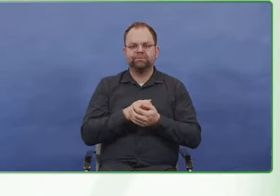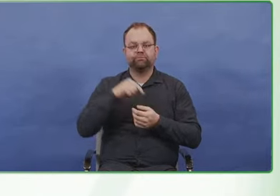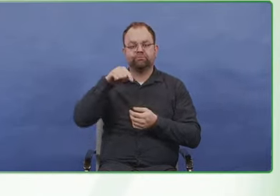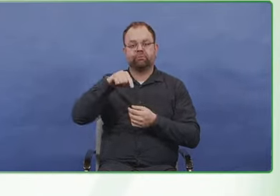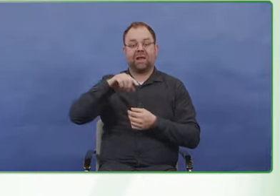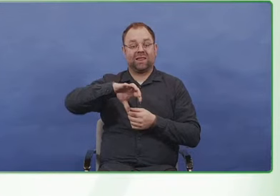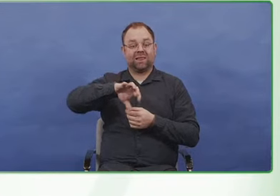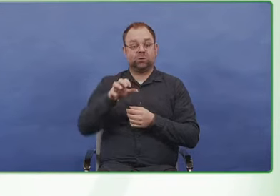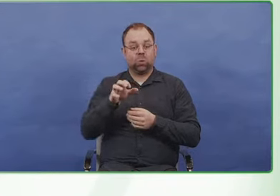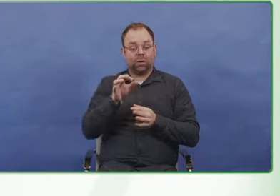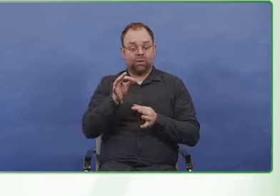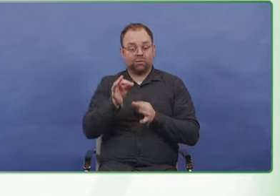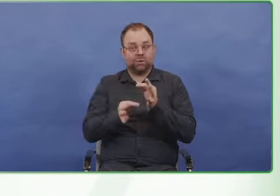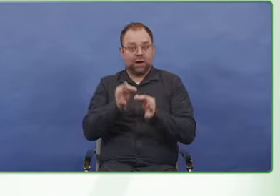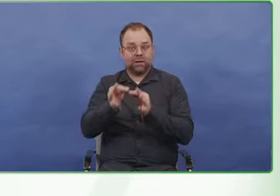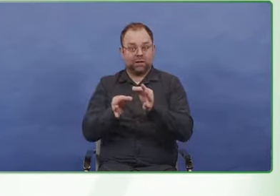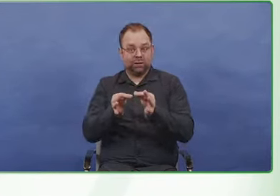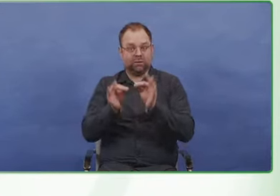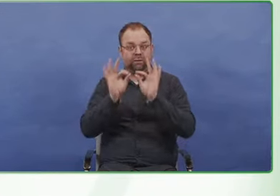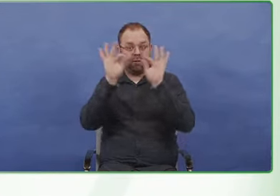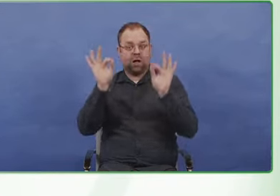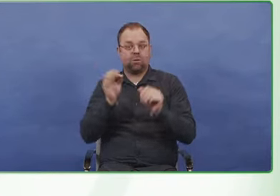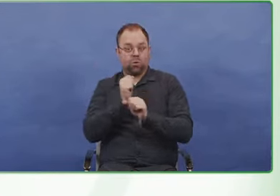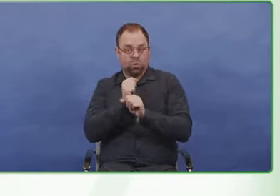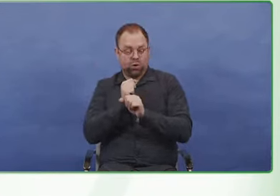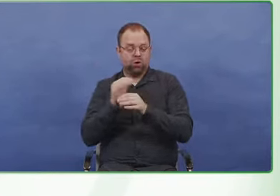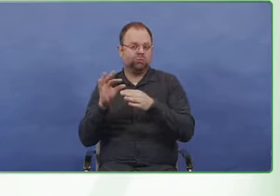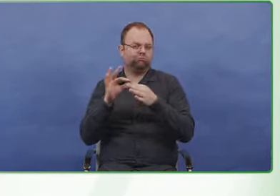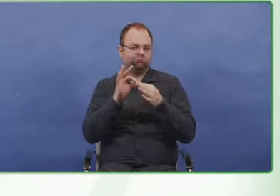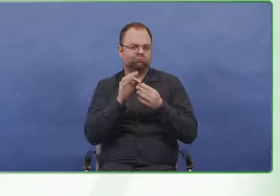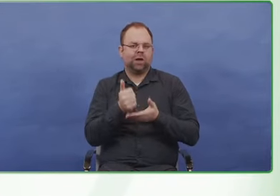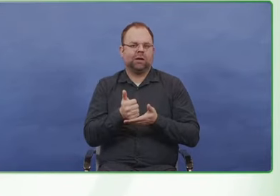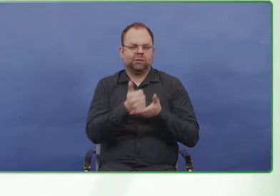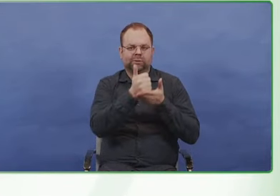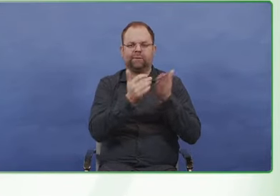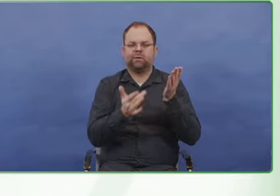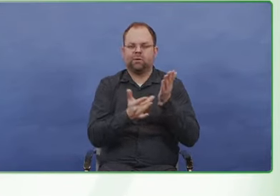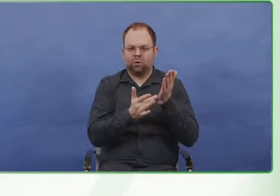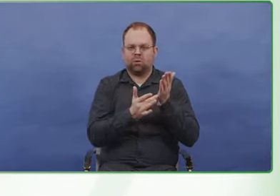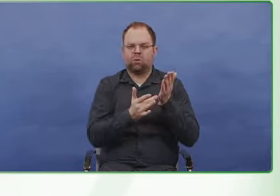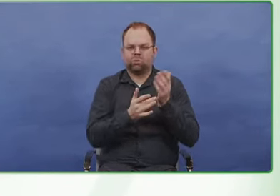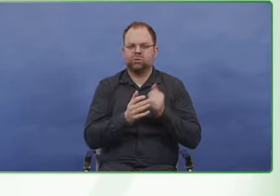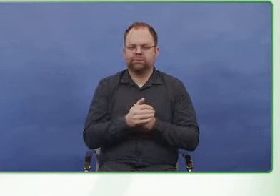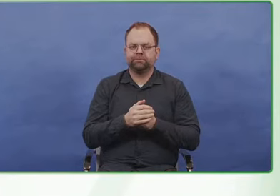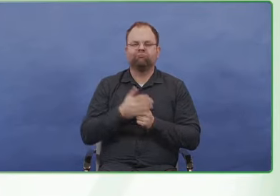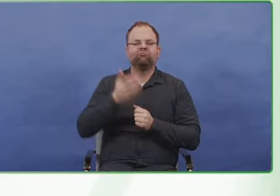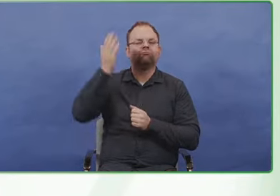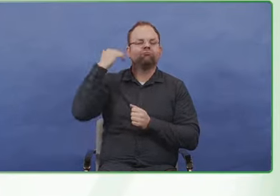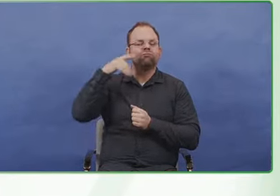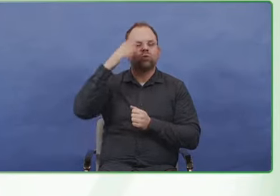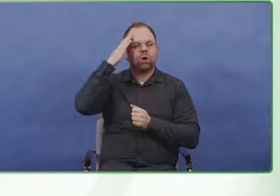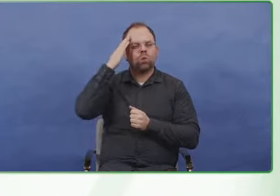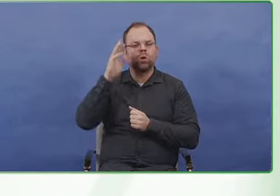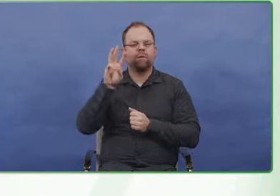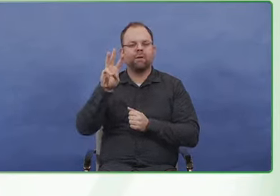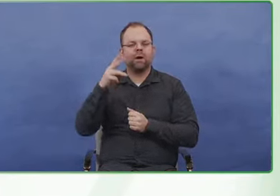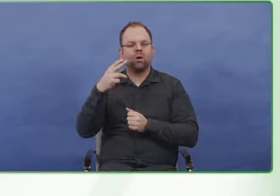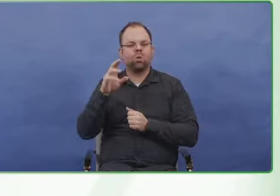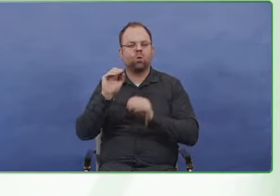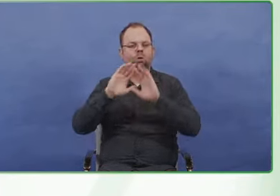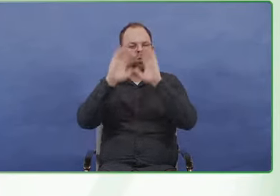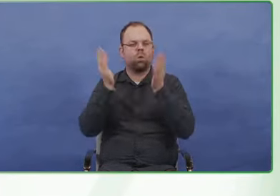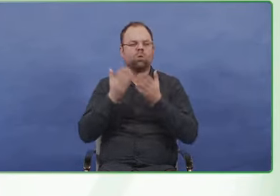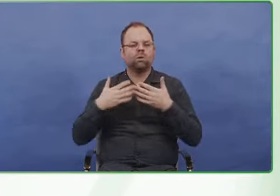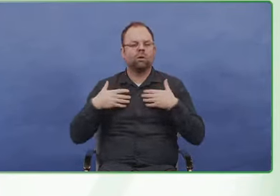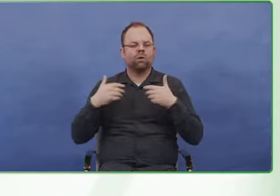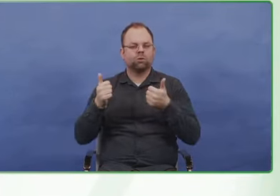technologies. India is taken a leadership of G20. We all know that India is leading the group of 20